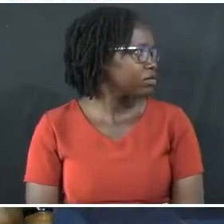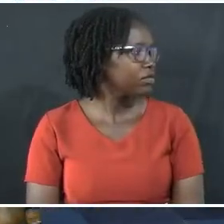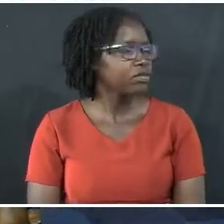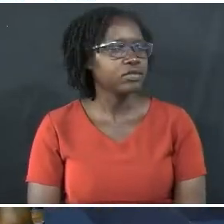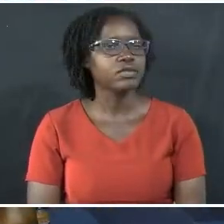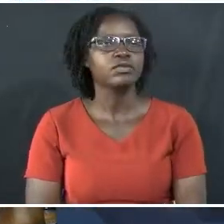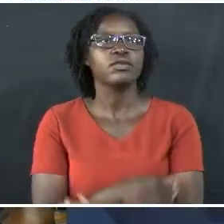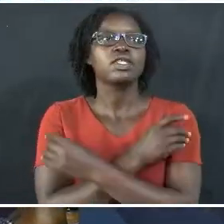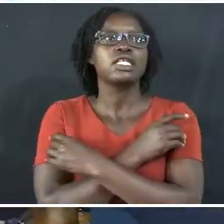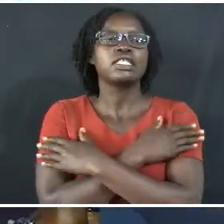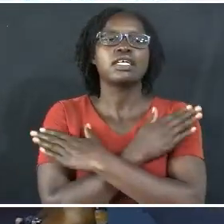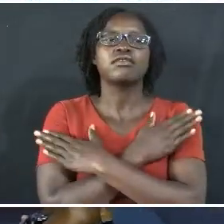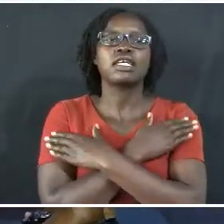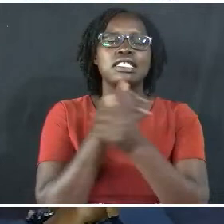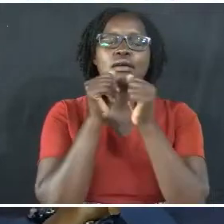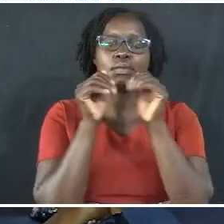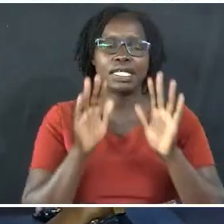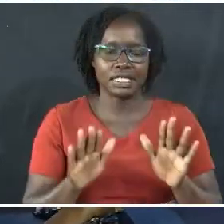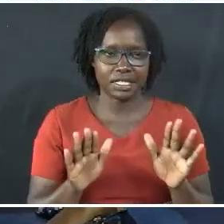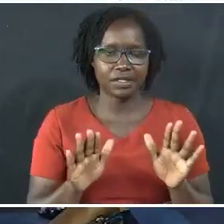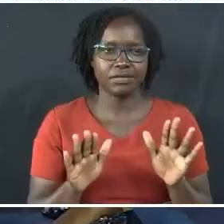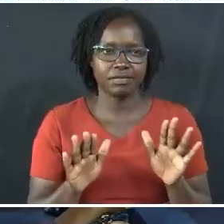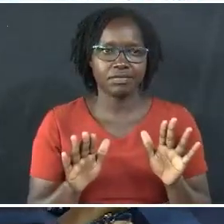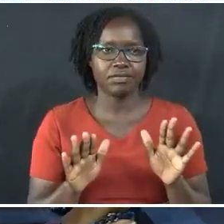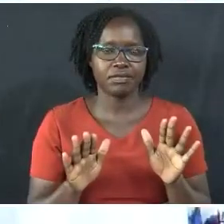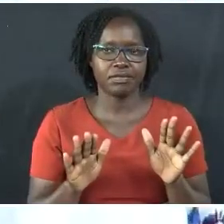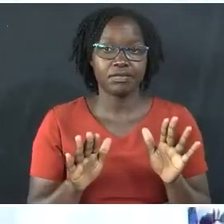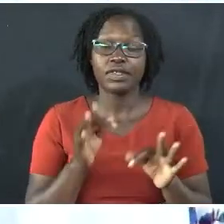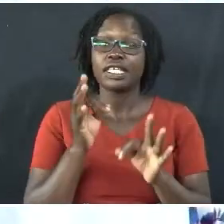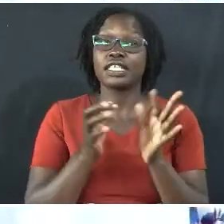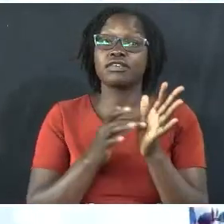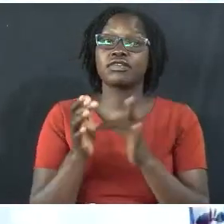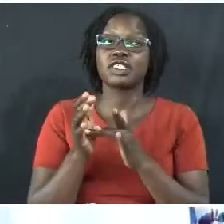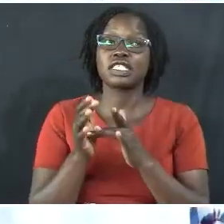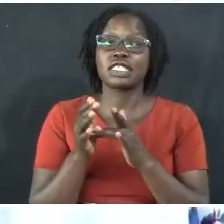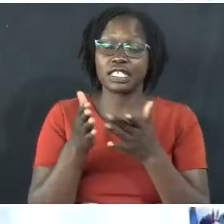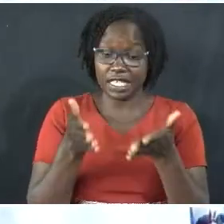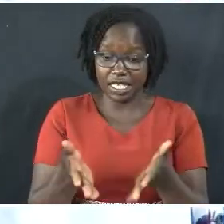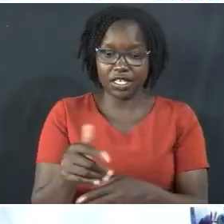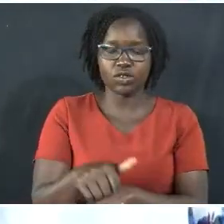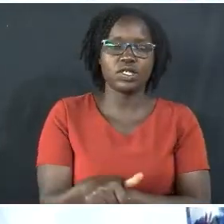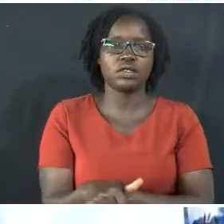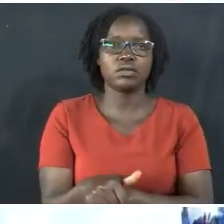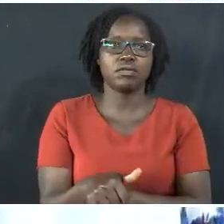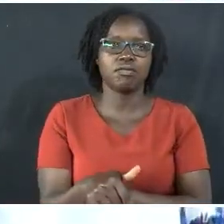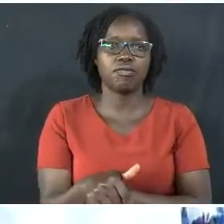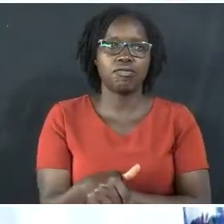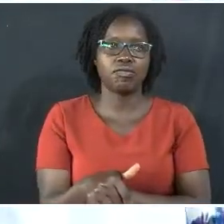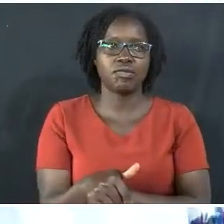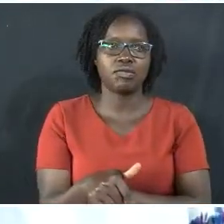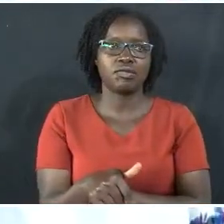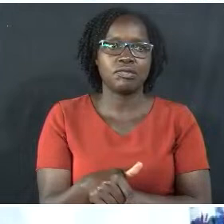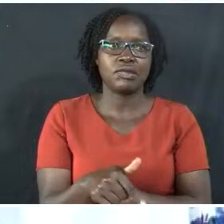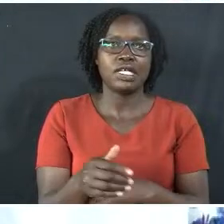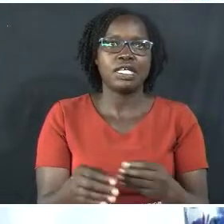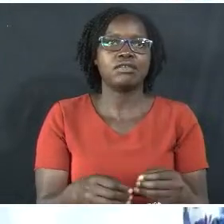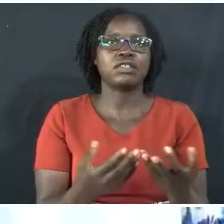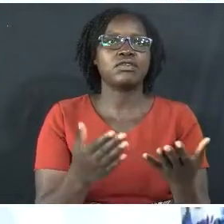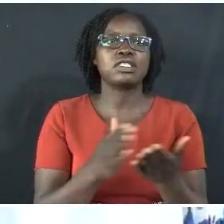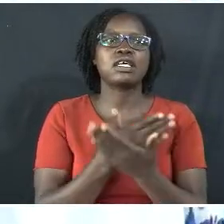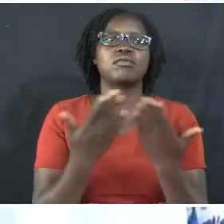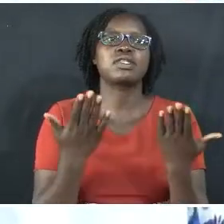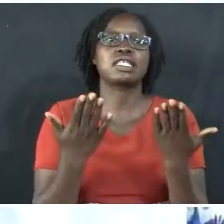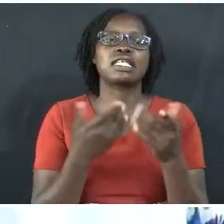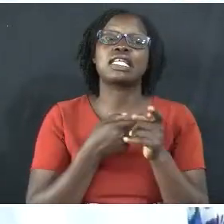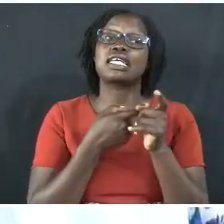My dear friends, you are blessed. Amen. If Jesus were here today, he would have given you something,